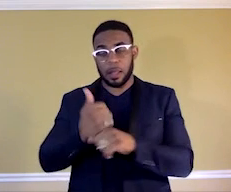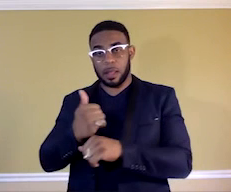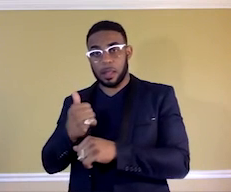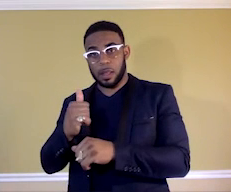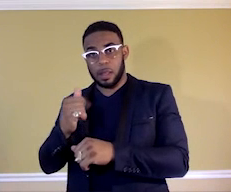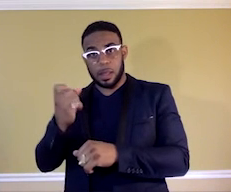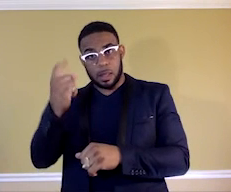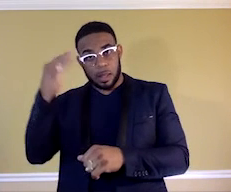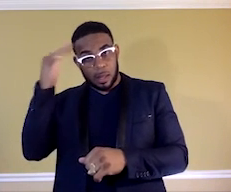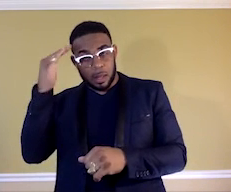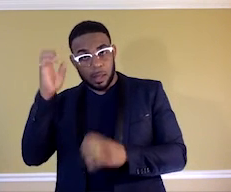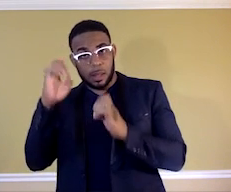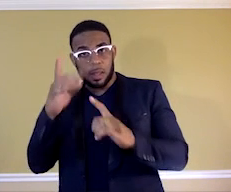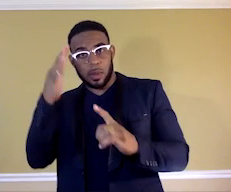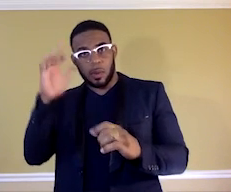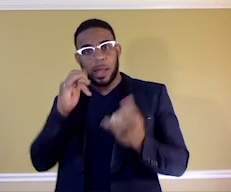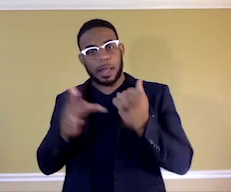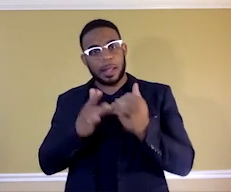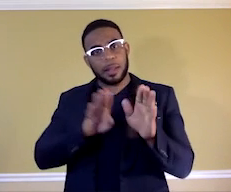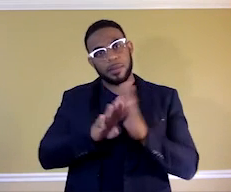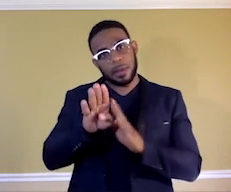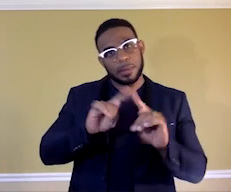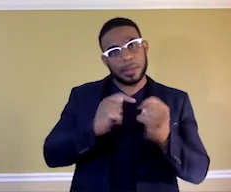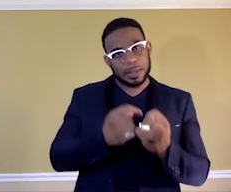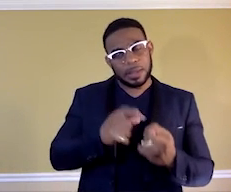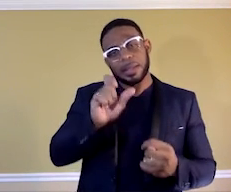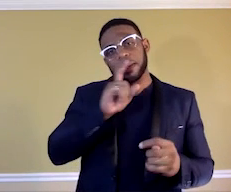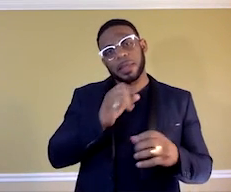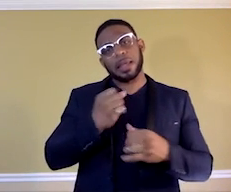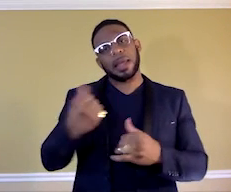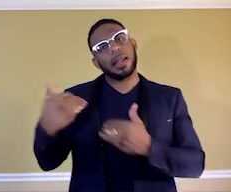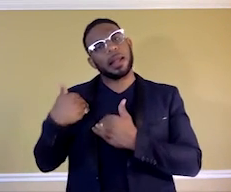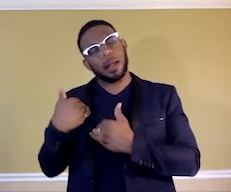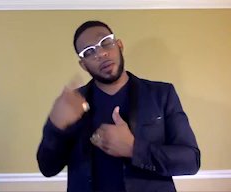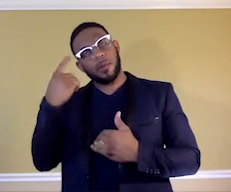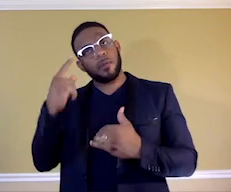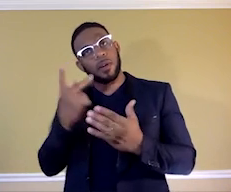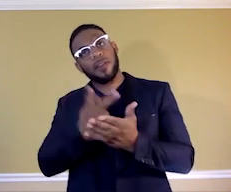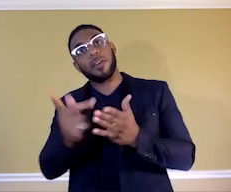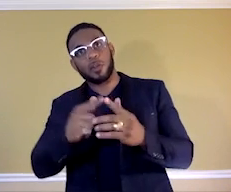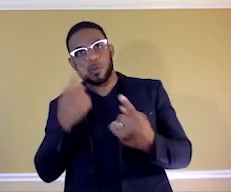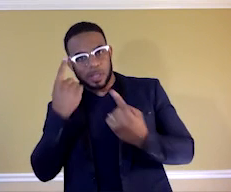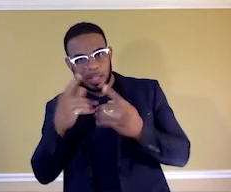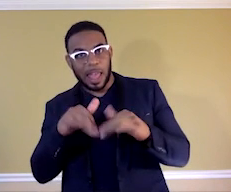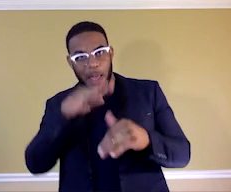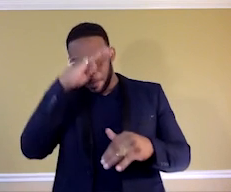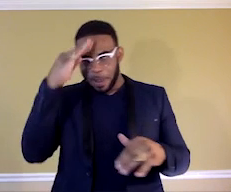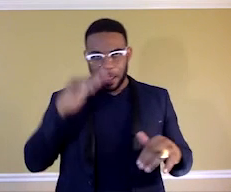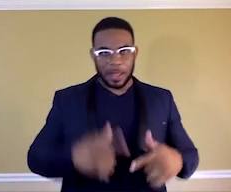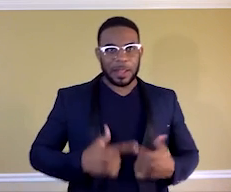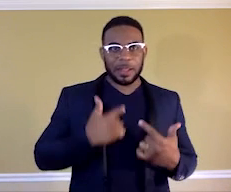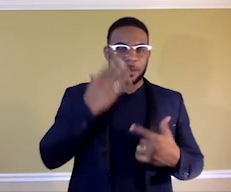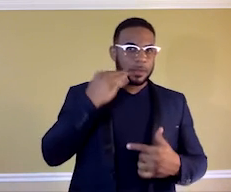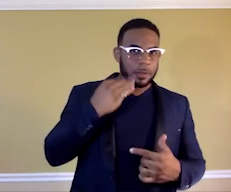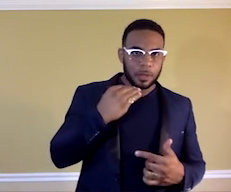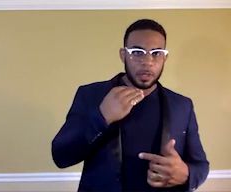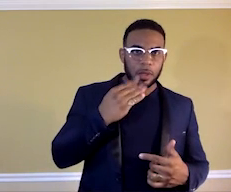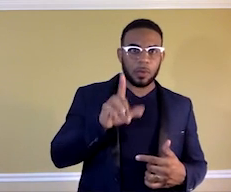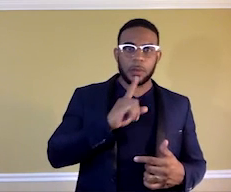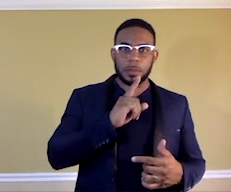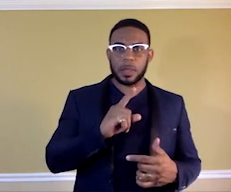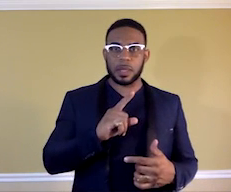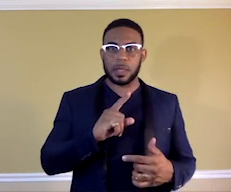literacy education. This is why technical development teams need to be held accountable for failing to consider how Black lived experiences will